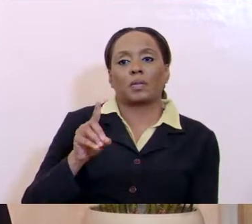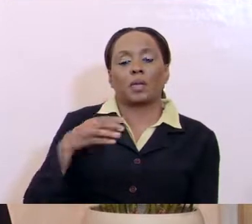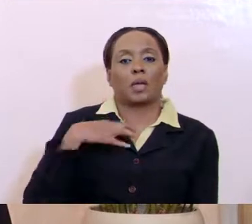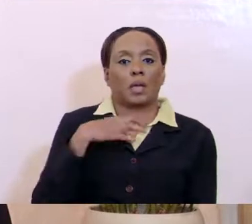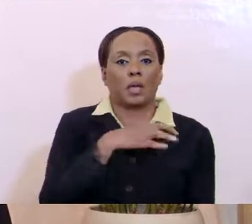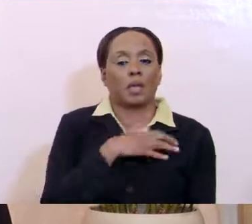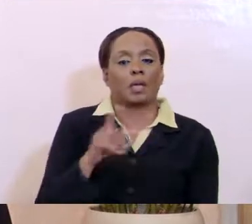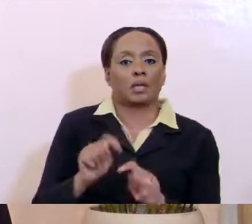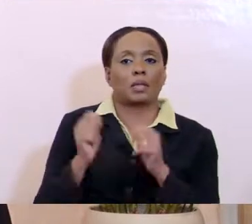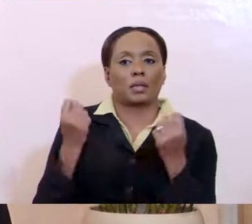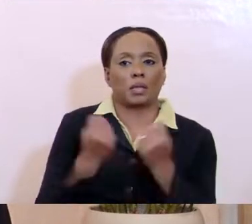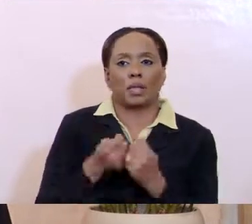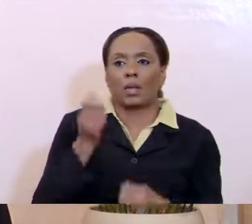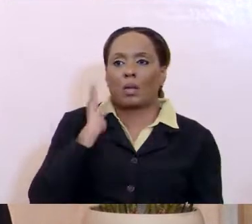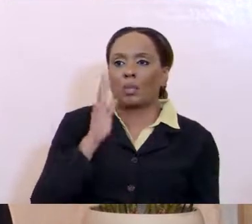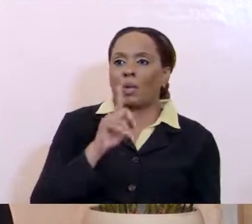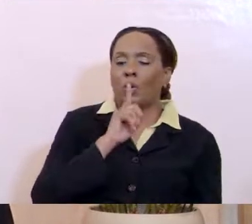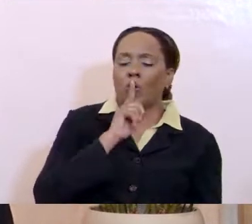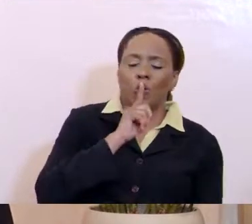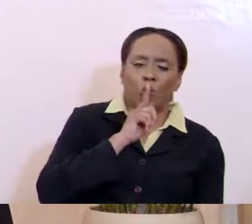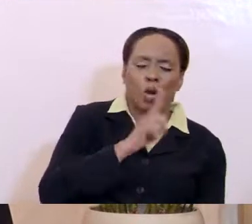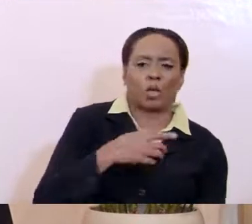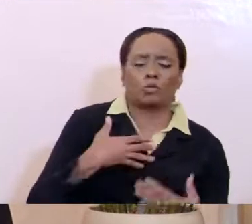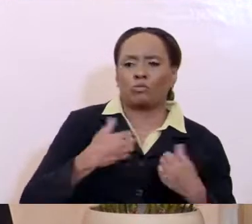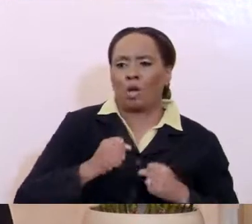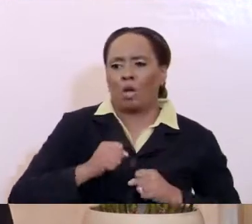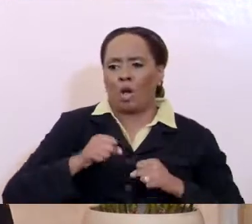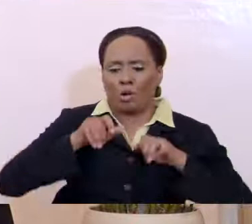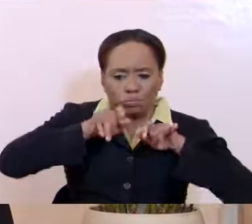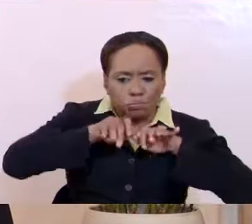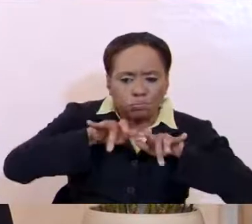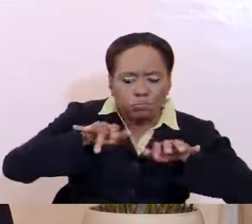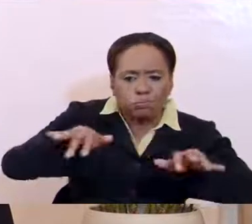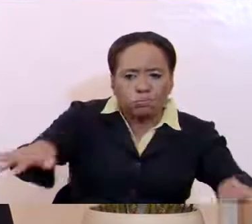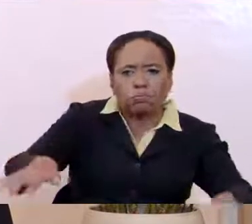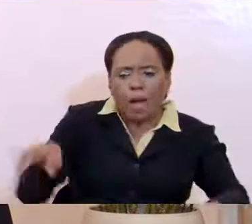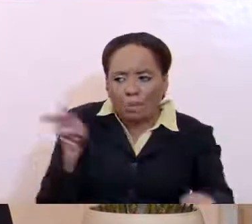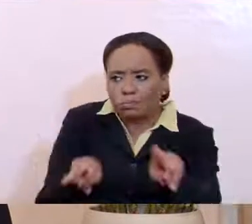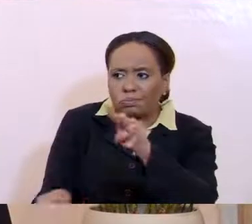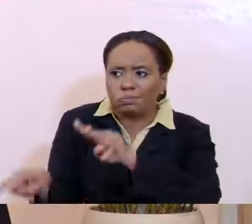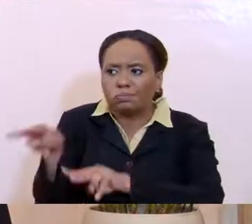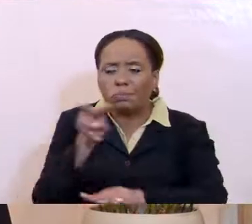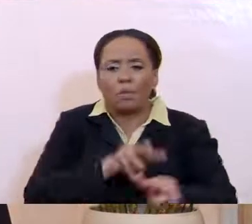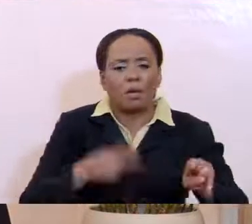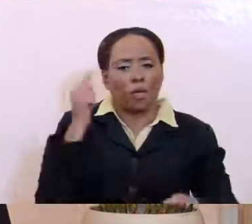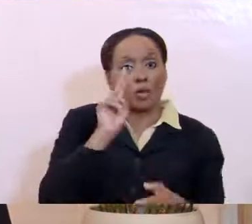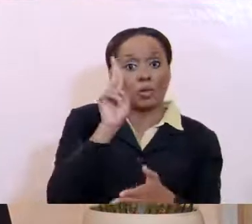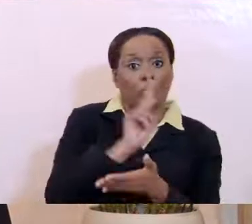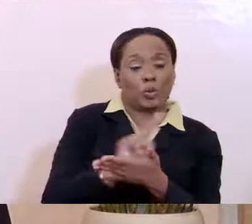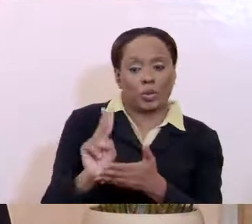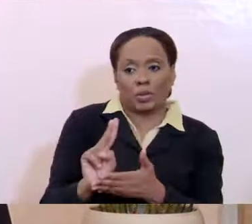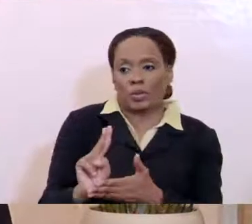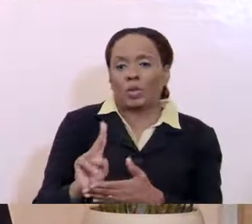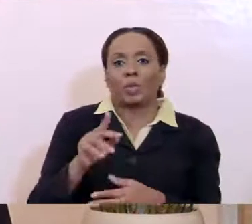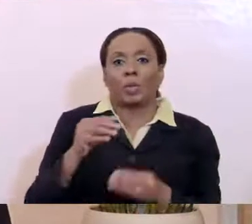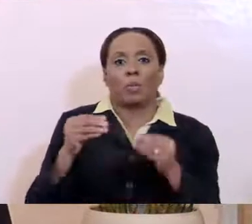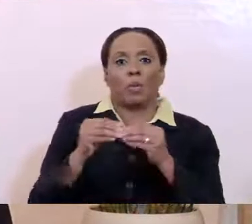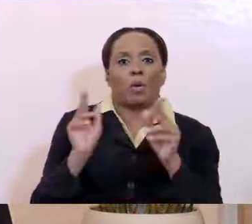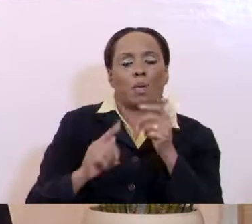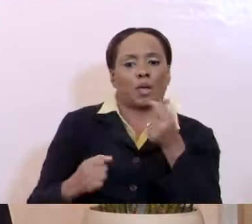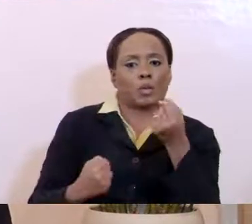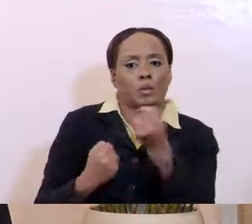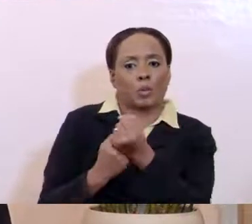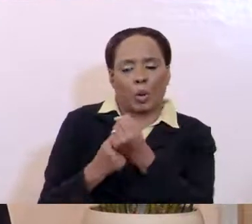next 2 weeks. They have been out in force before, but we are supplementing the manpower resources so that we can have as